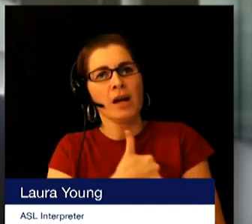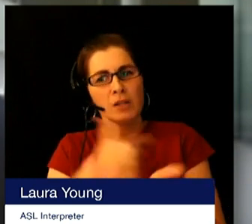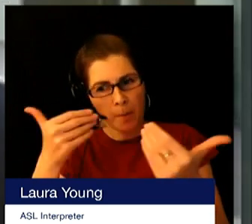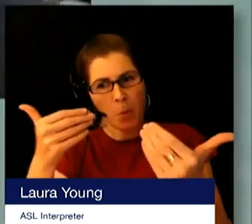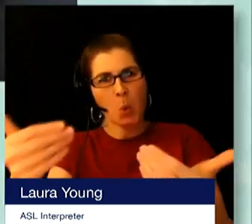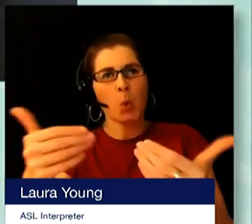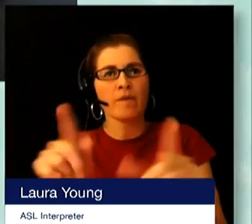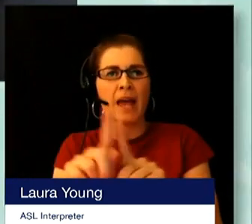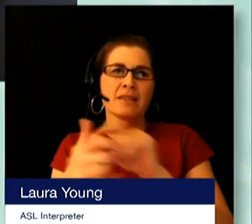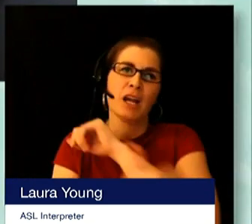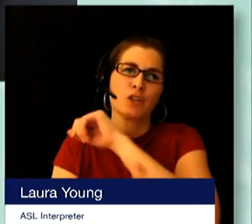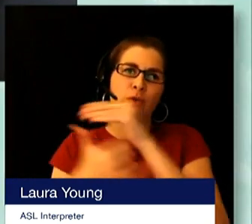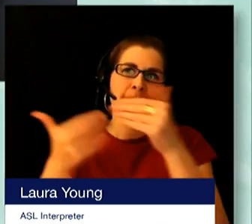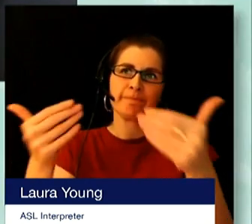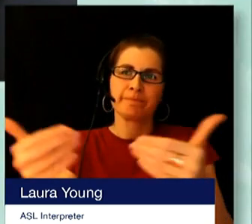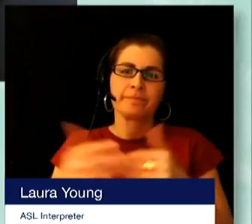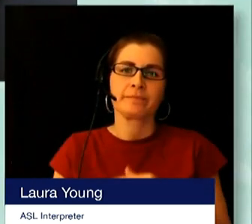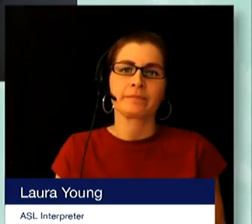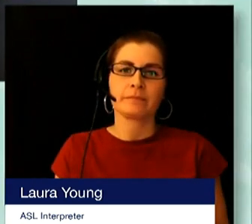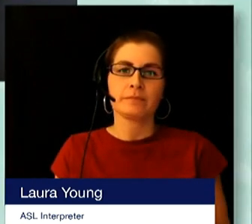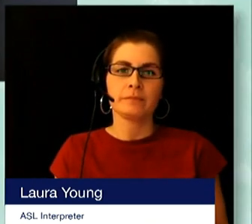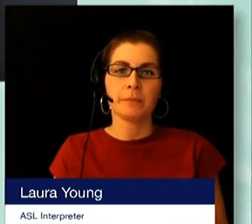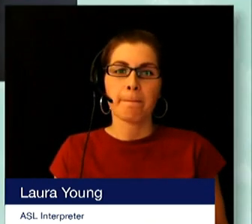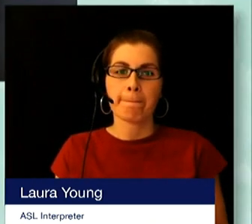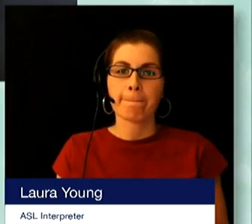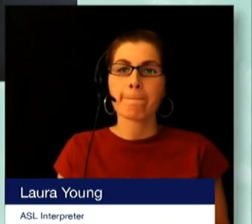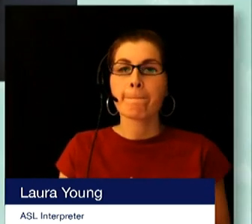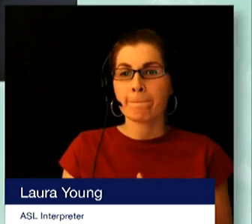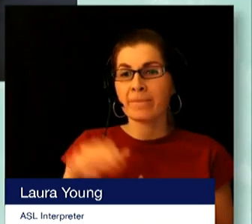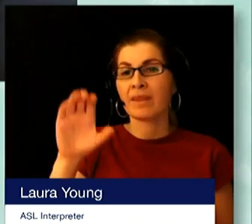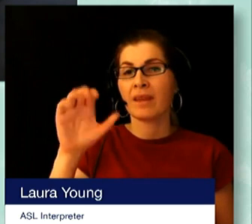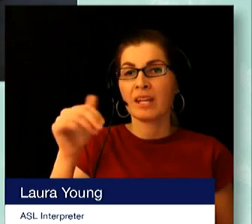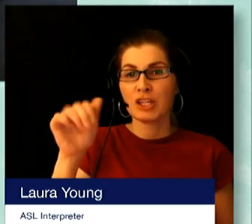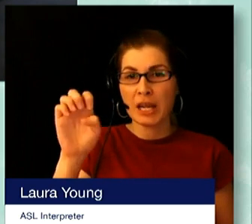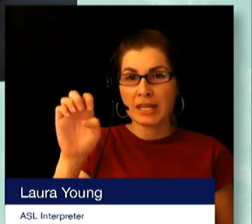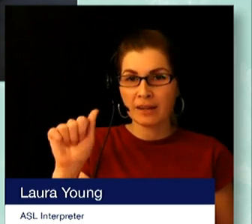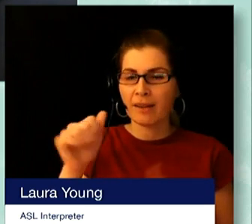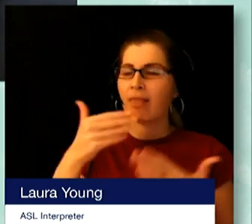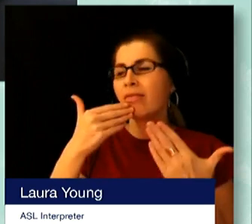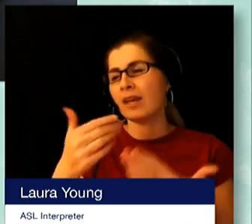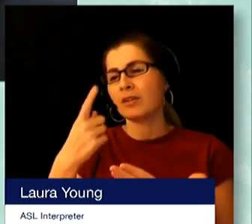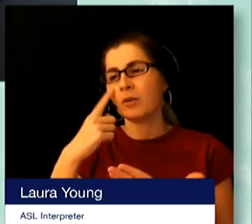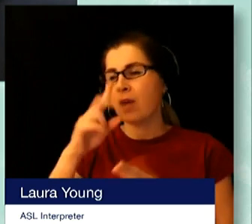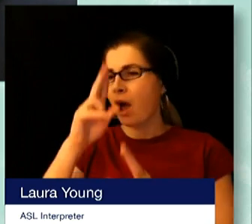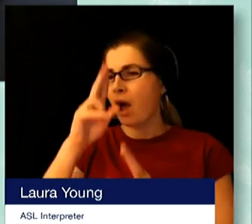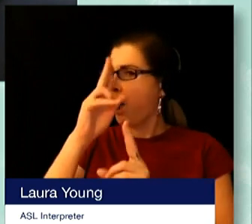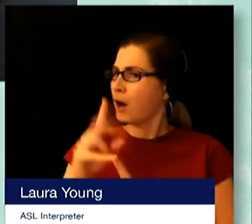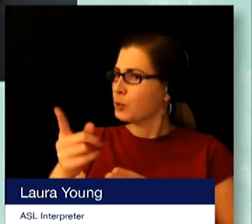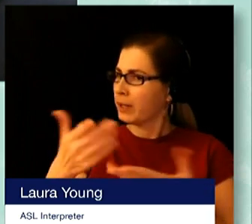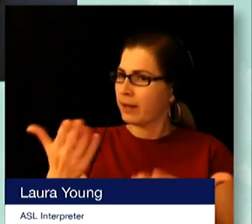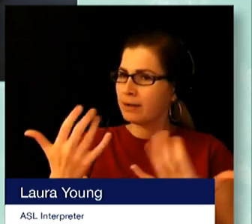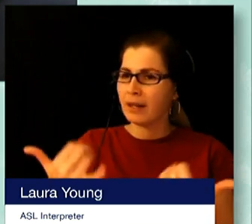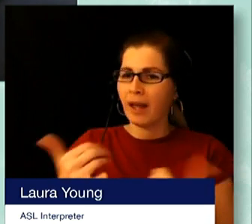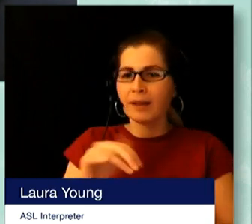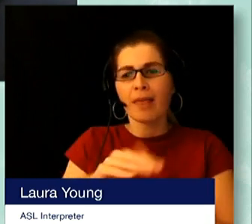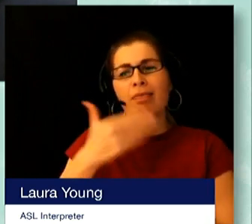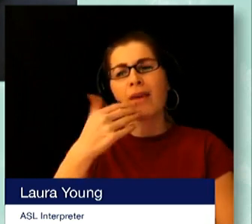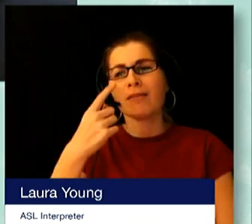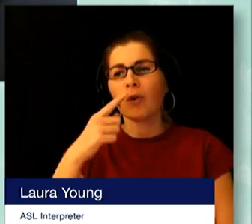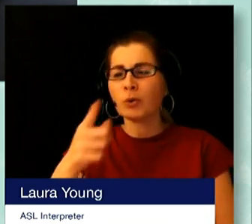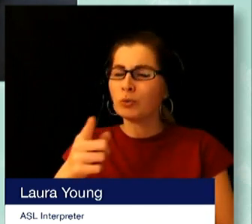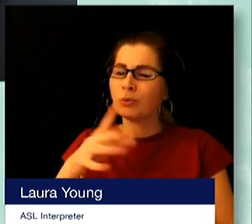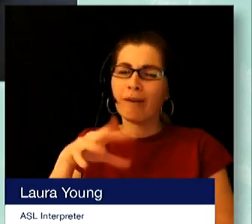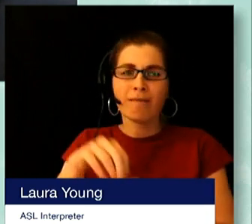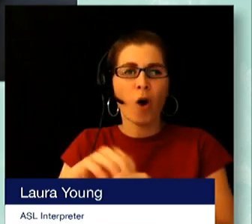country. D.A. Boudin, such an honor to have you here tonight. Thank you so much for sharing your story, for being a leader in this